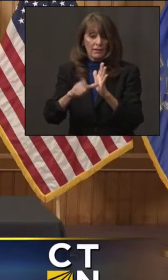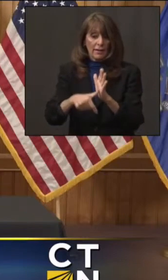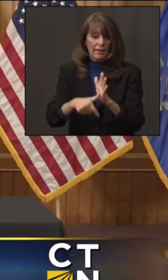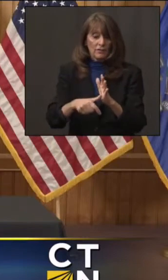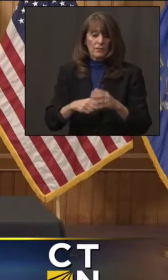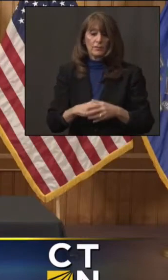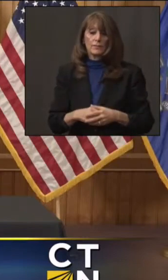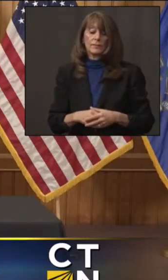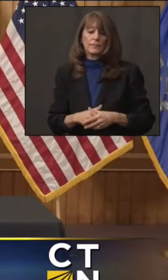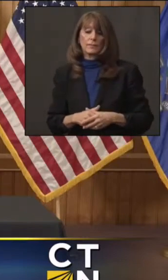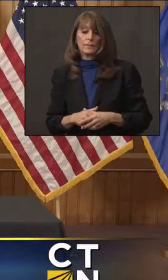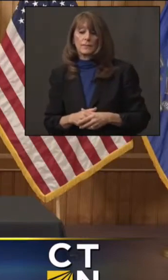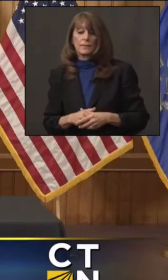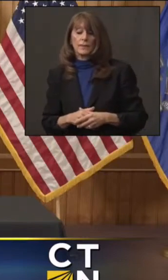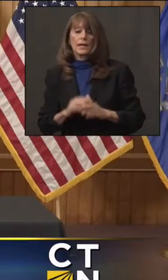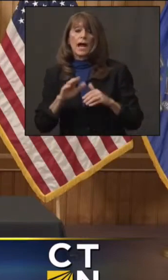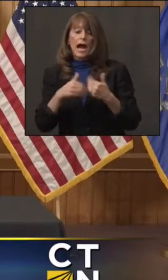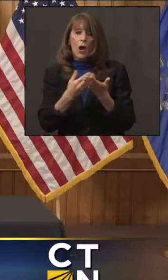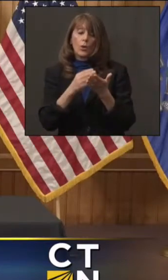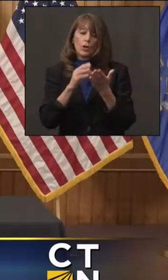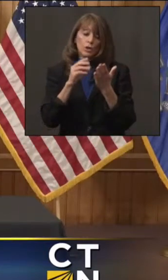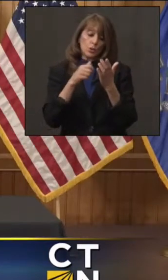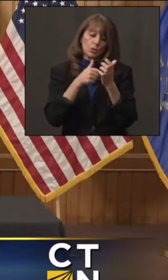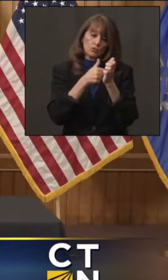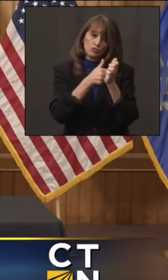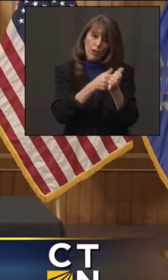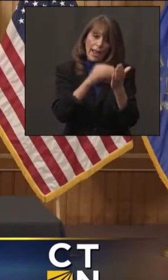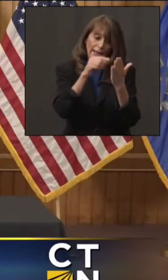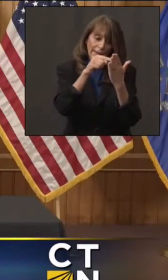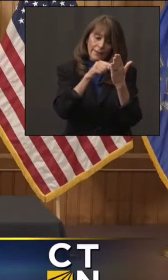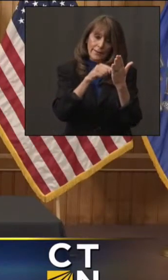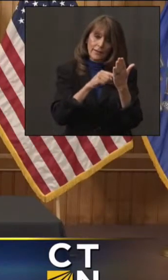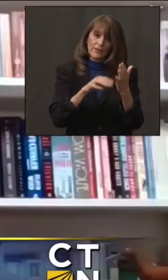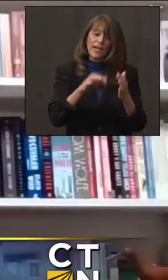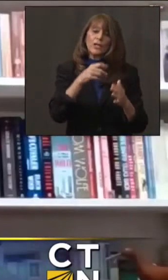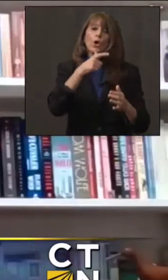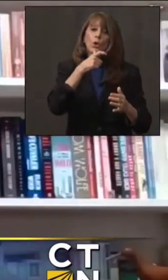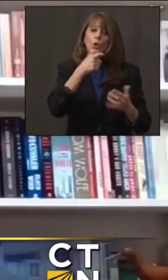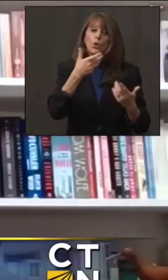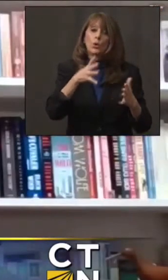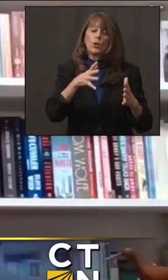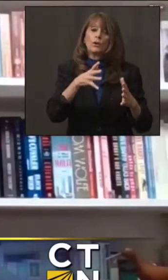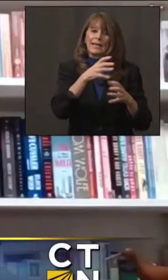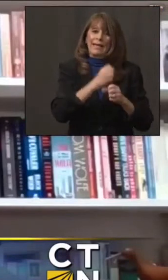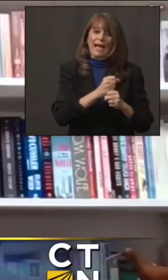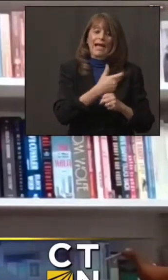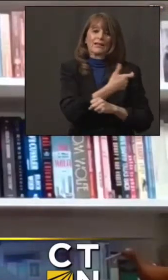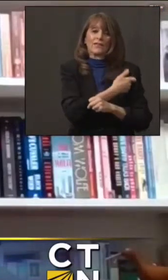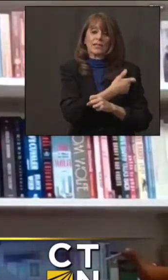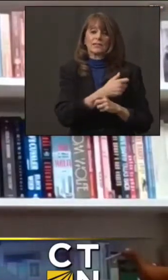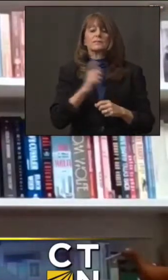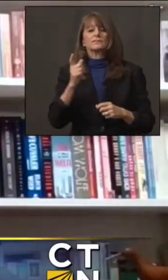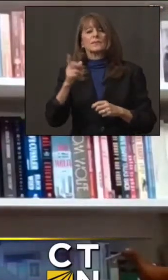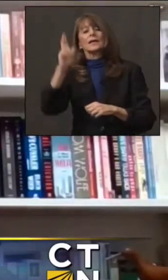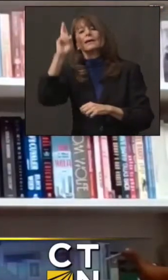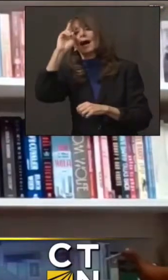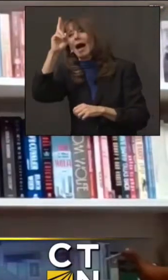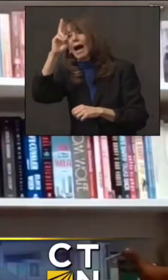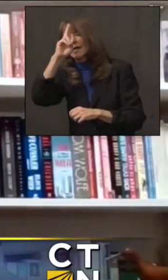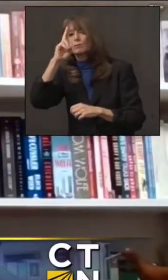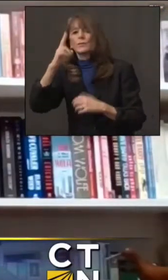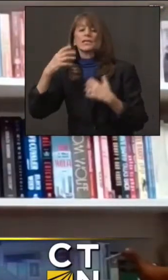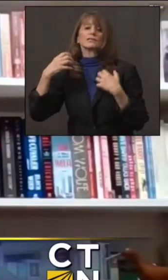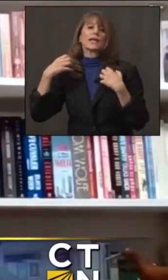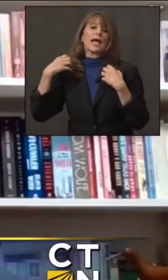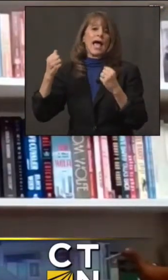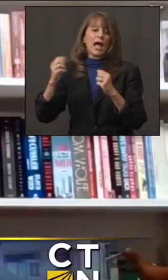So we will be tracking, along with our federal partners, the doses. The hospitals and local health departments and